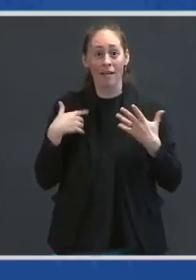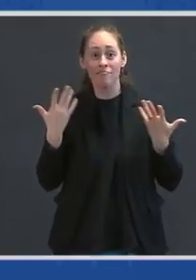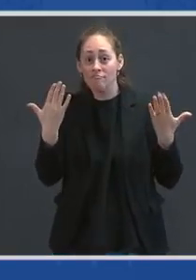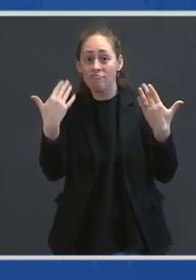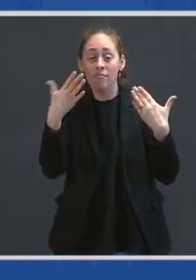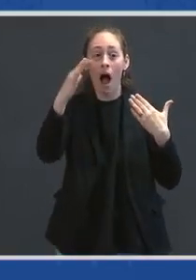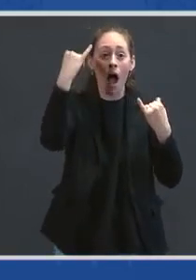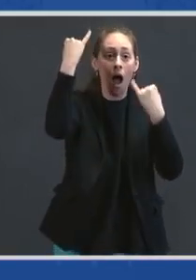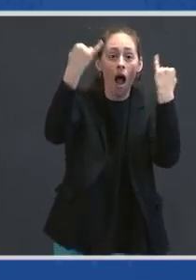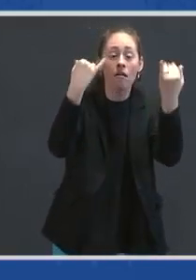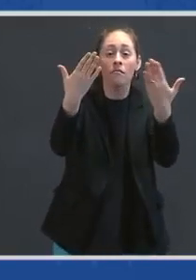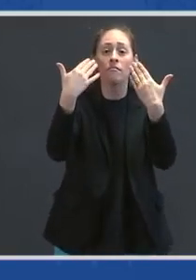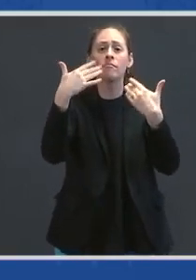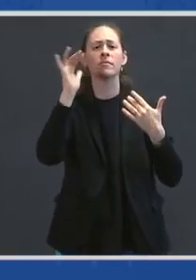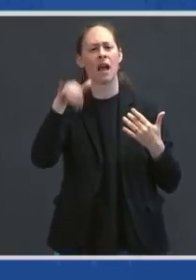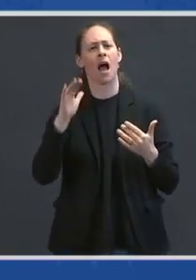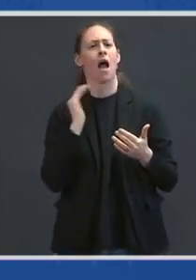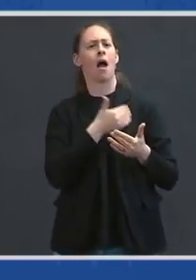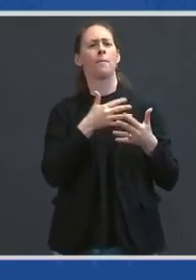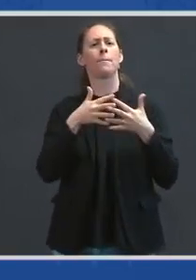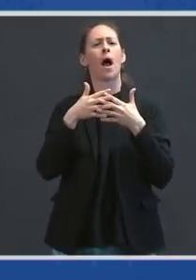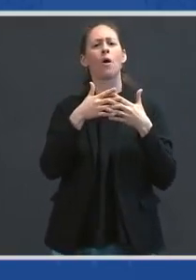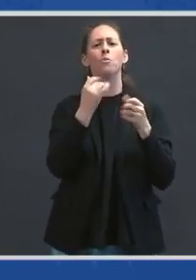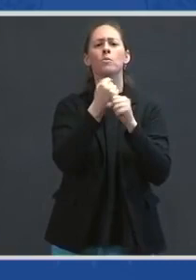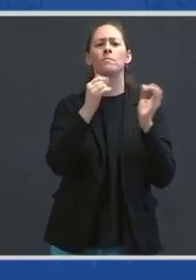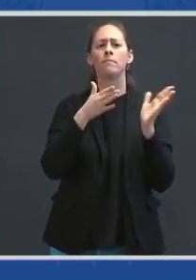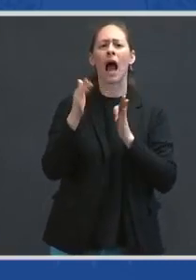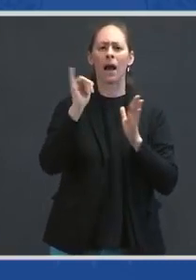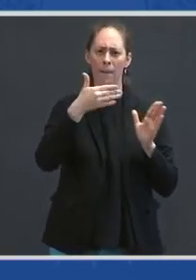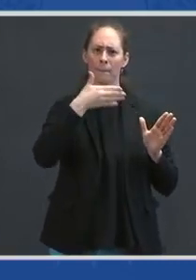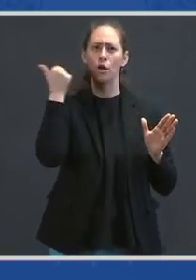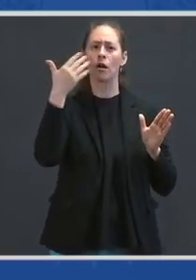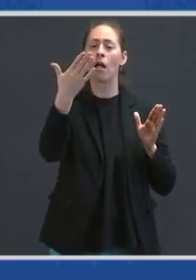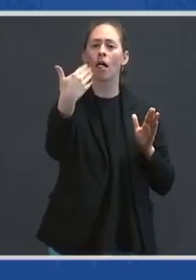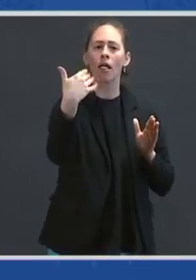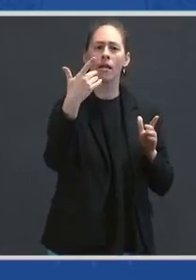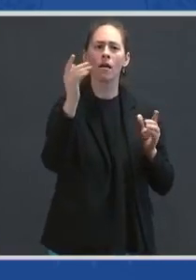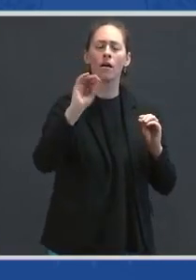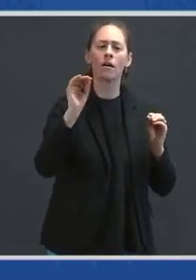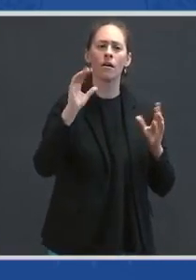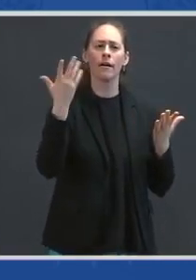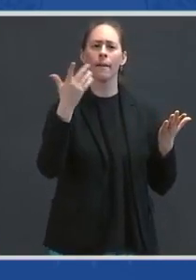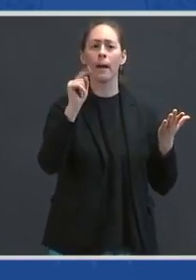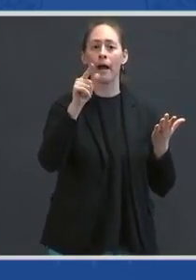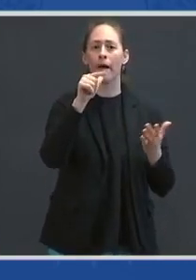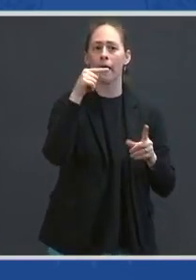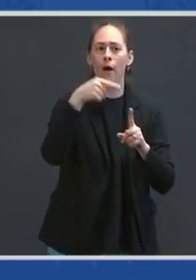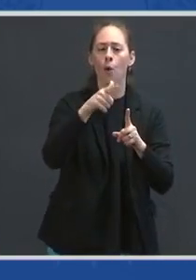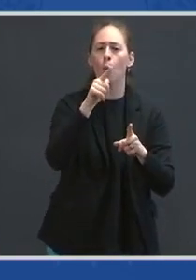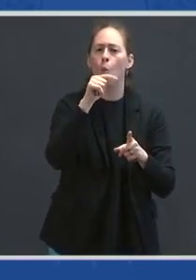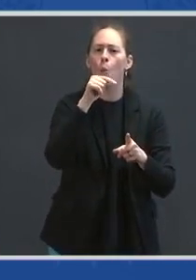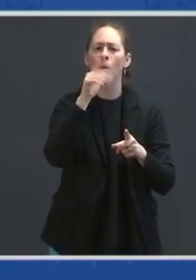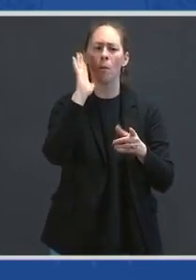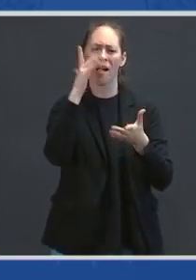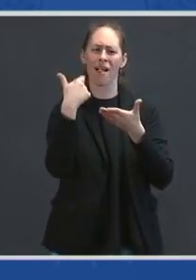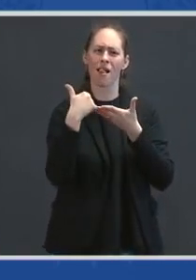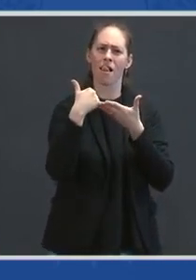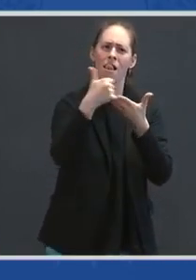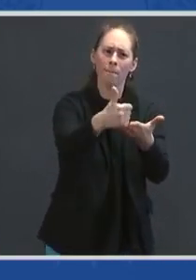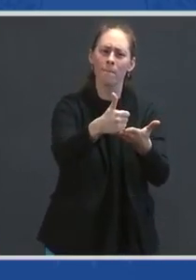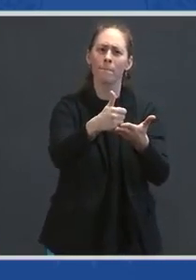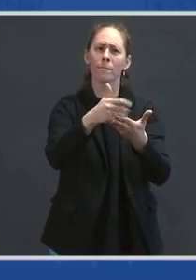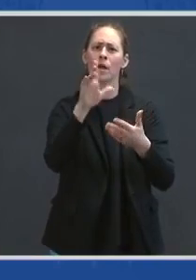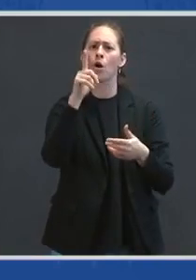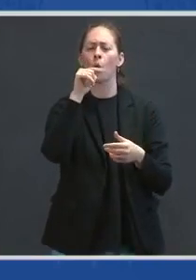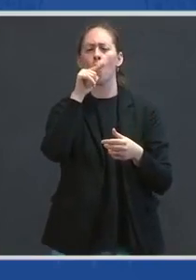effective. But we'll have to answer who will get helped and who will get hurt. I want to close